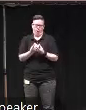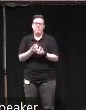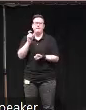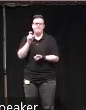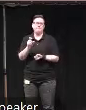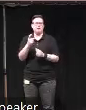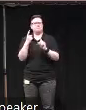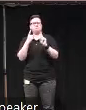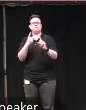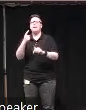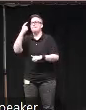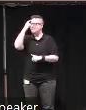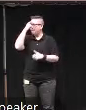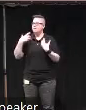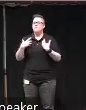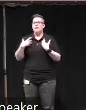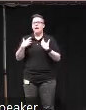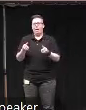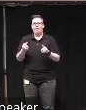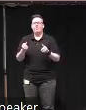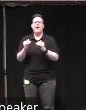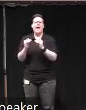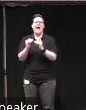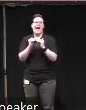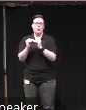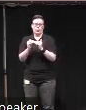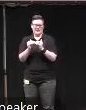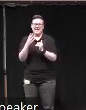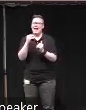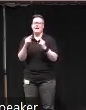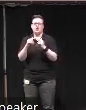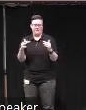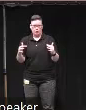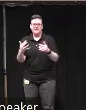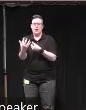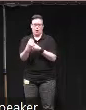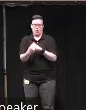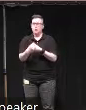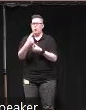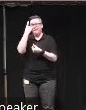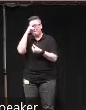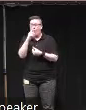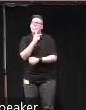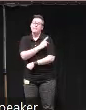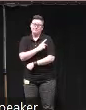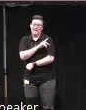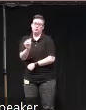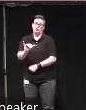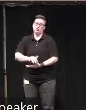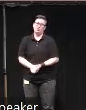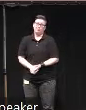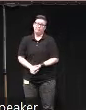really strive for mental health equity and diversity and inclusion for our patients as